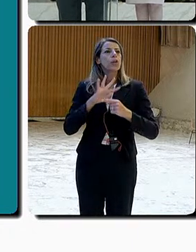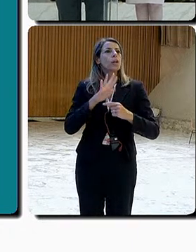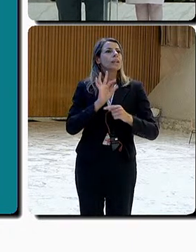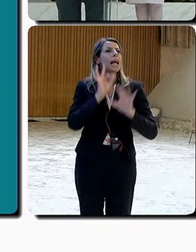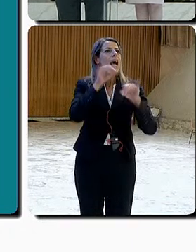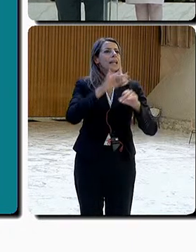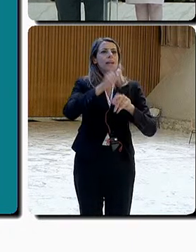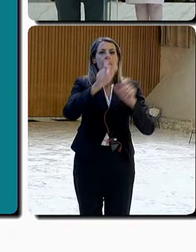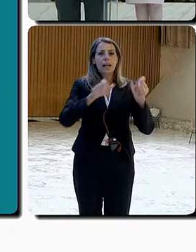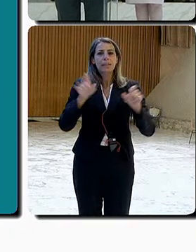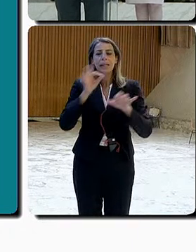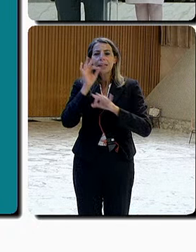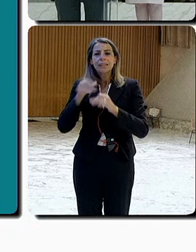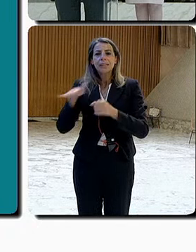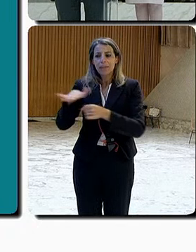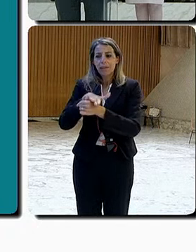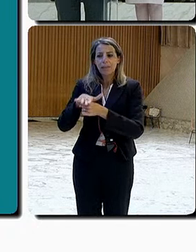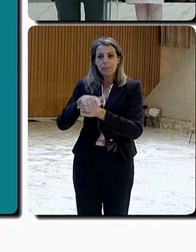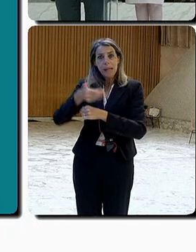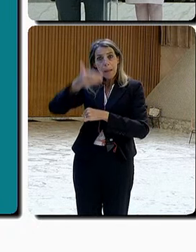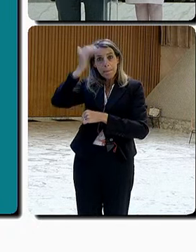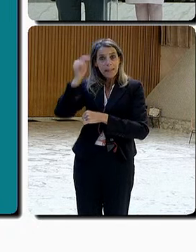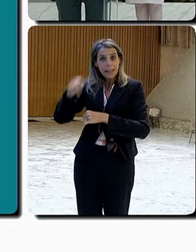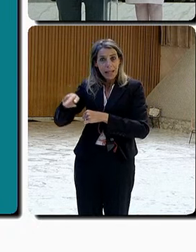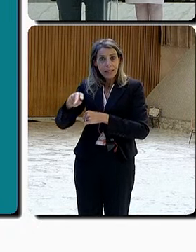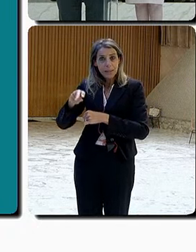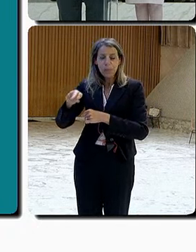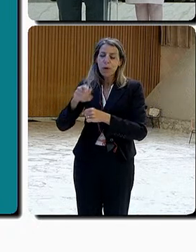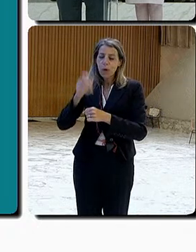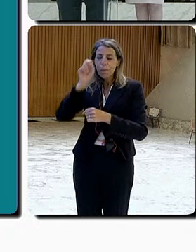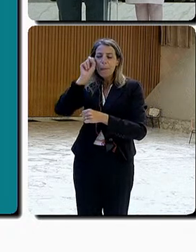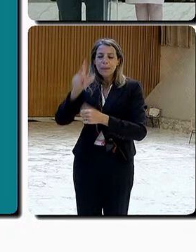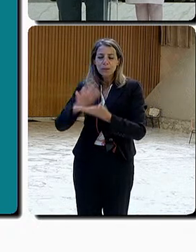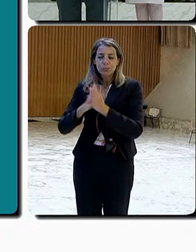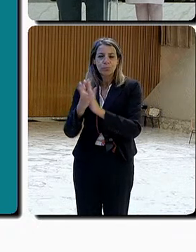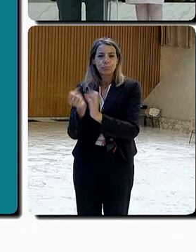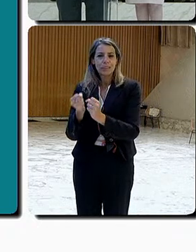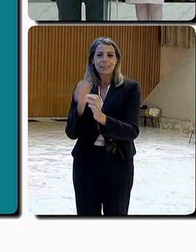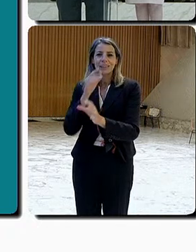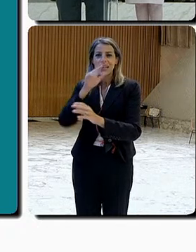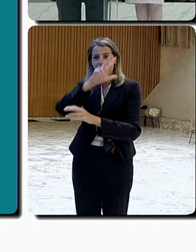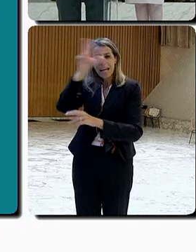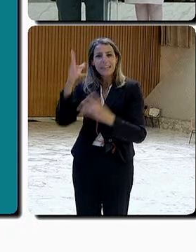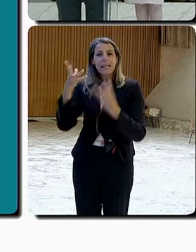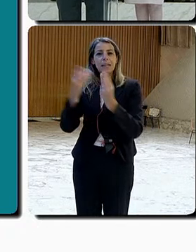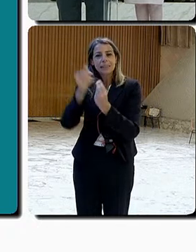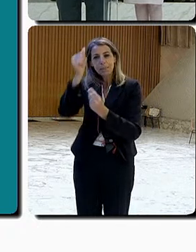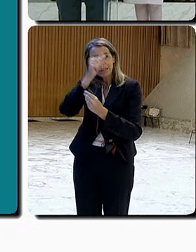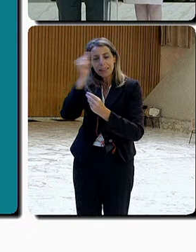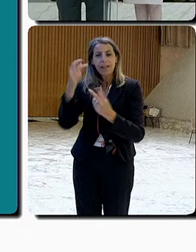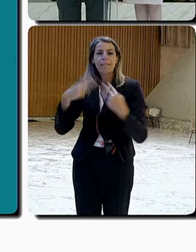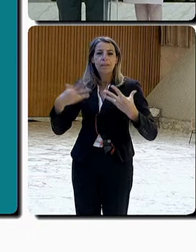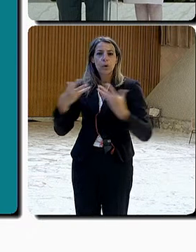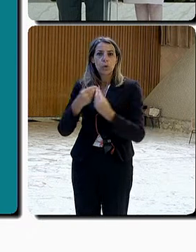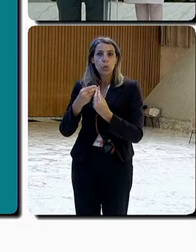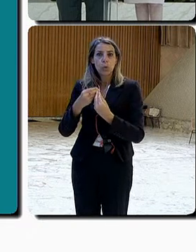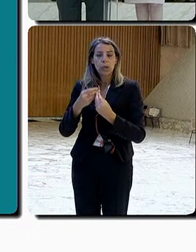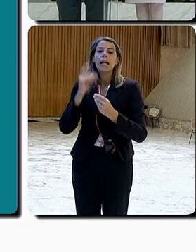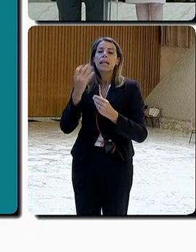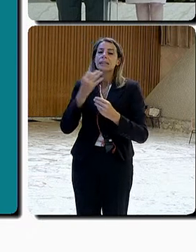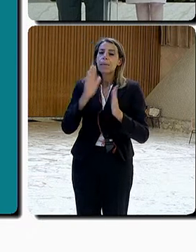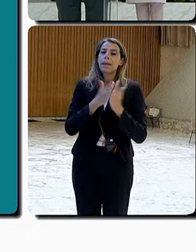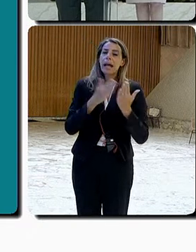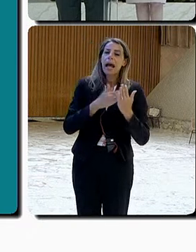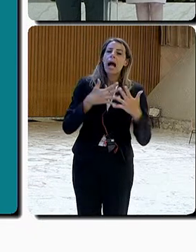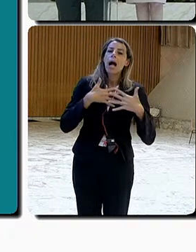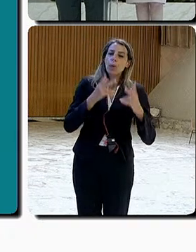In Amoris Laetitia, Pope Francis reminds us that caring for others is integral to family spirituality. The rite of reaching out suggests practical